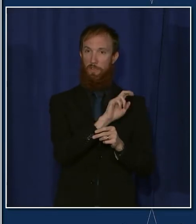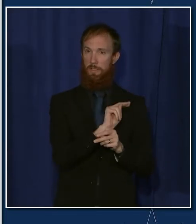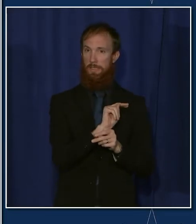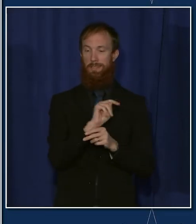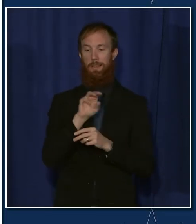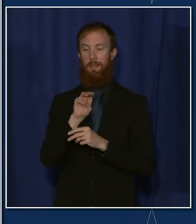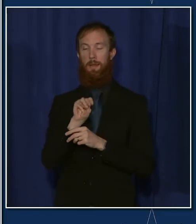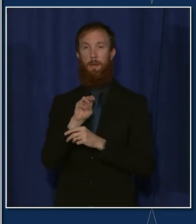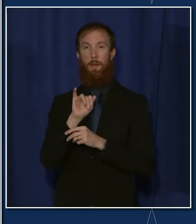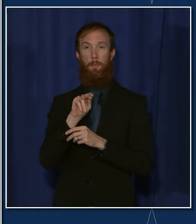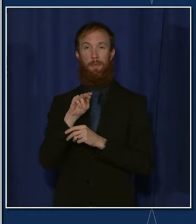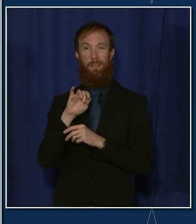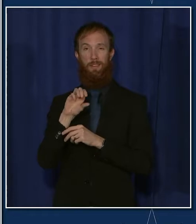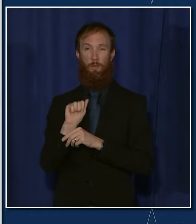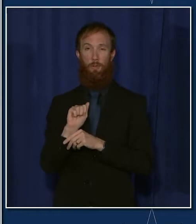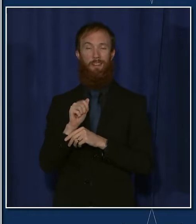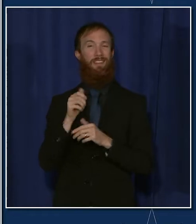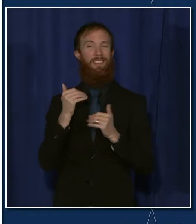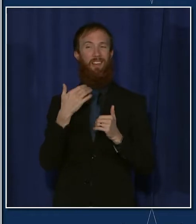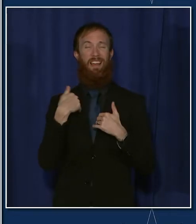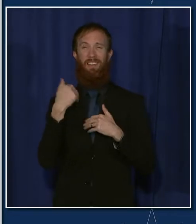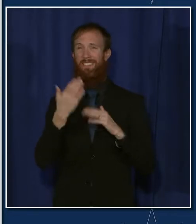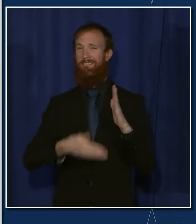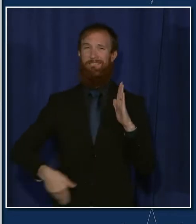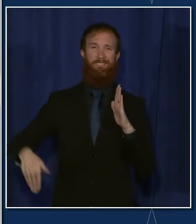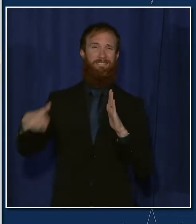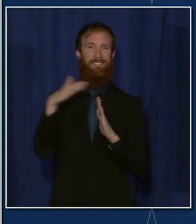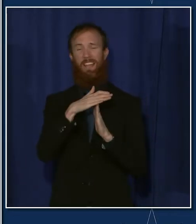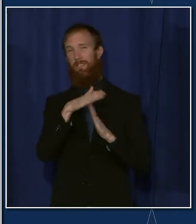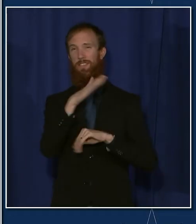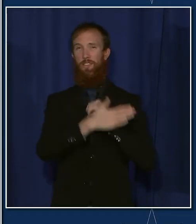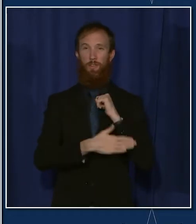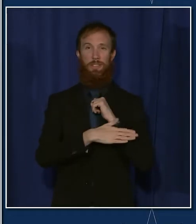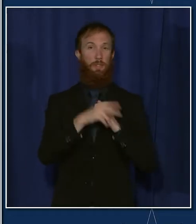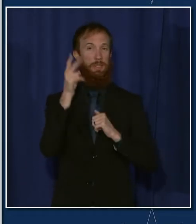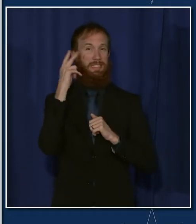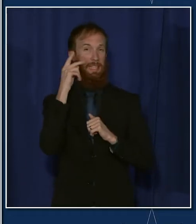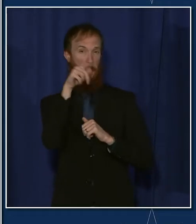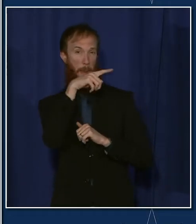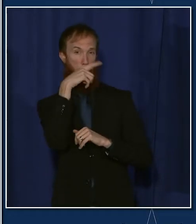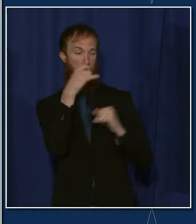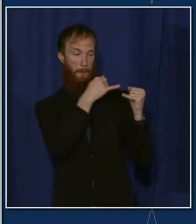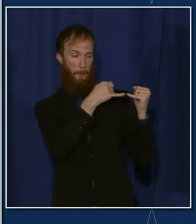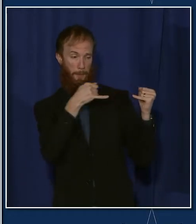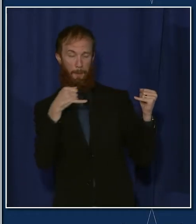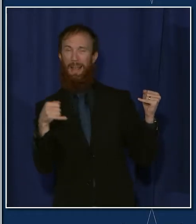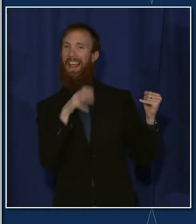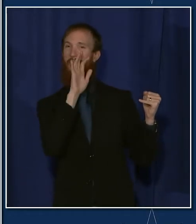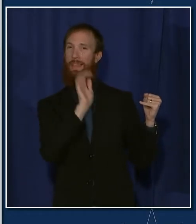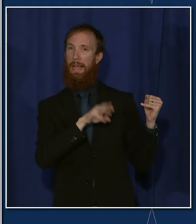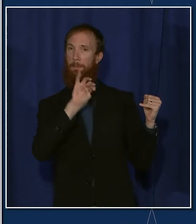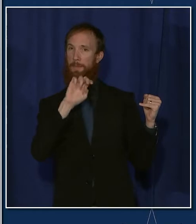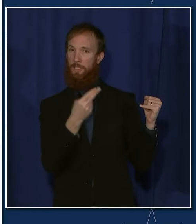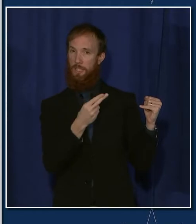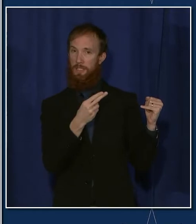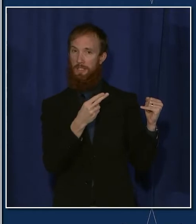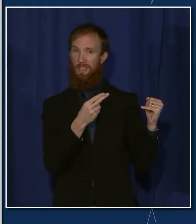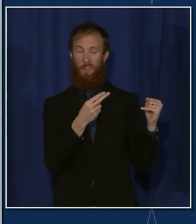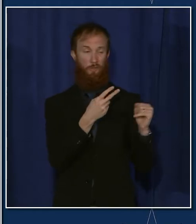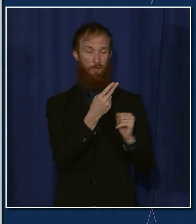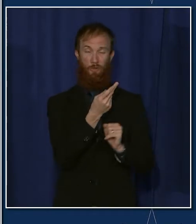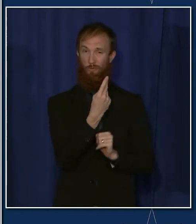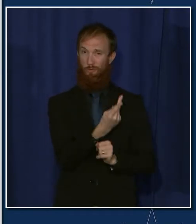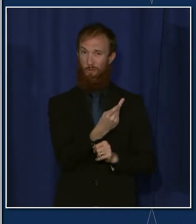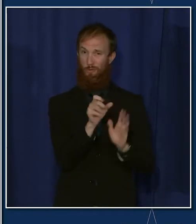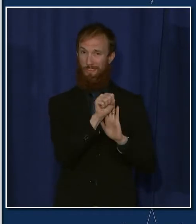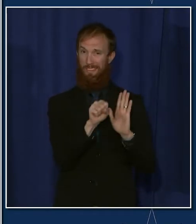per population in the country. You see that black dotted line there is Michigan. Both Michigan and Minnesota right now averaging